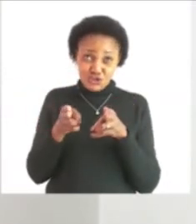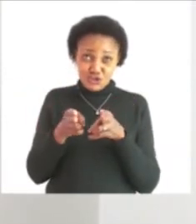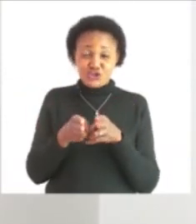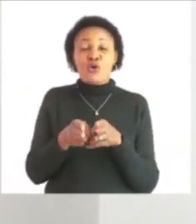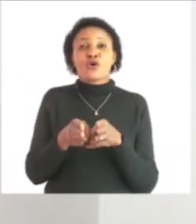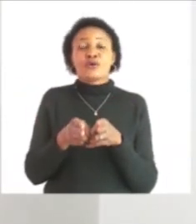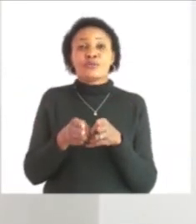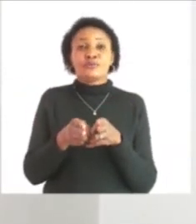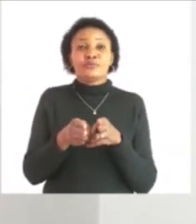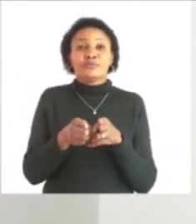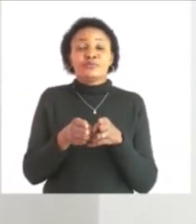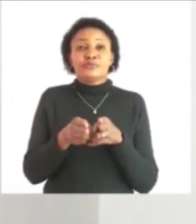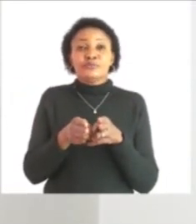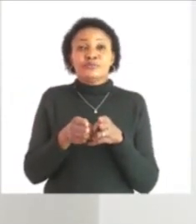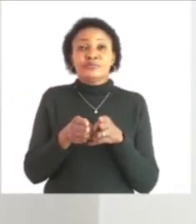is short.